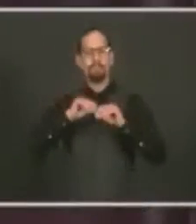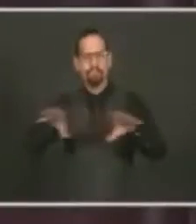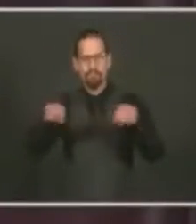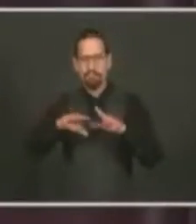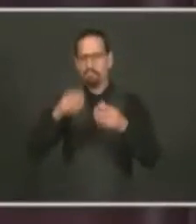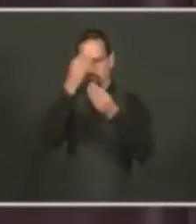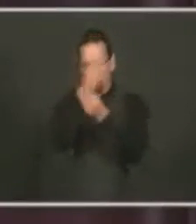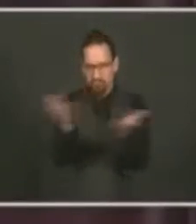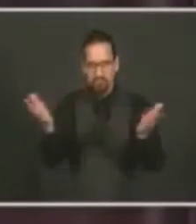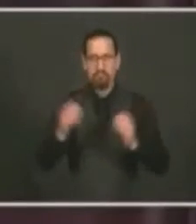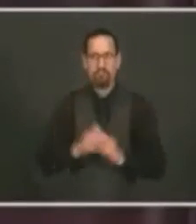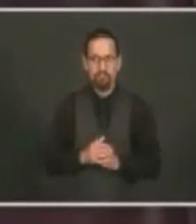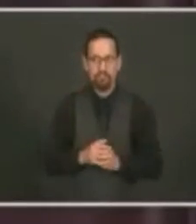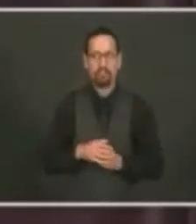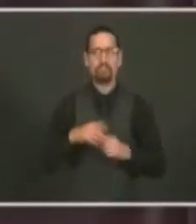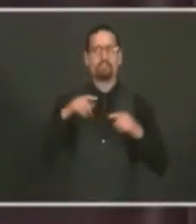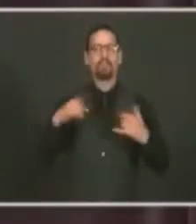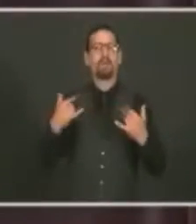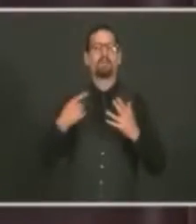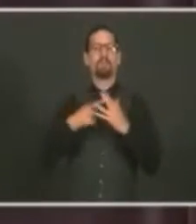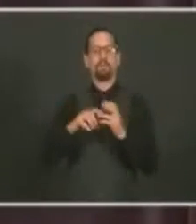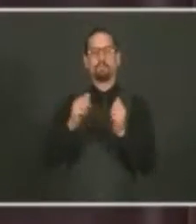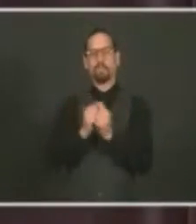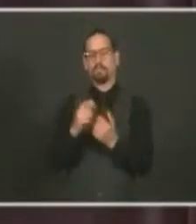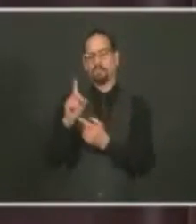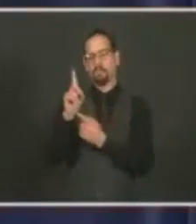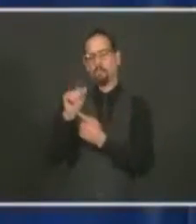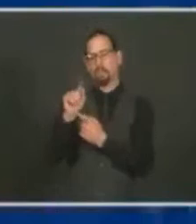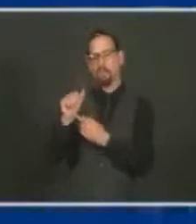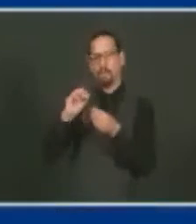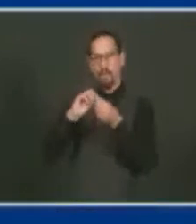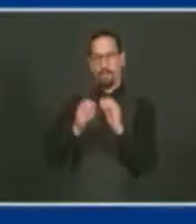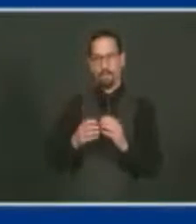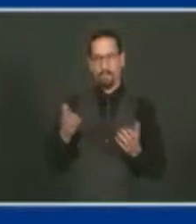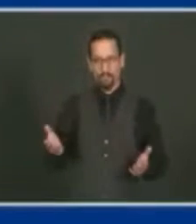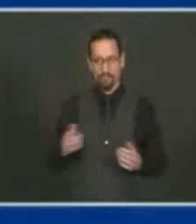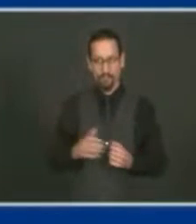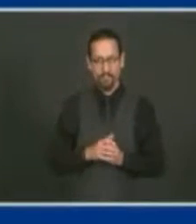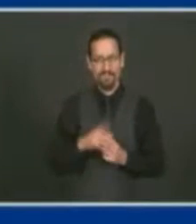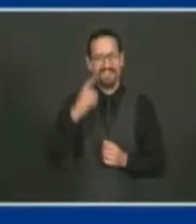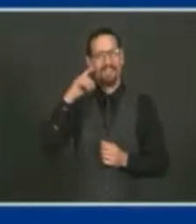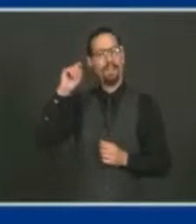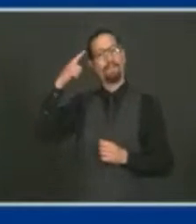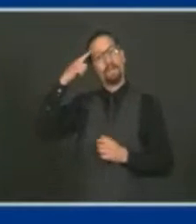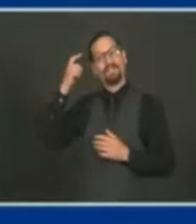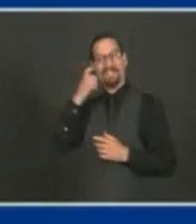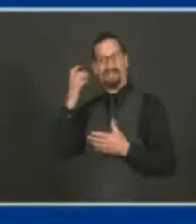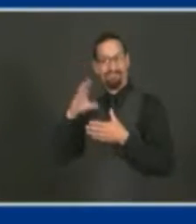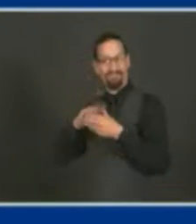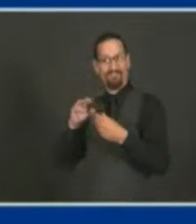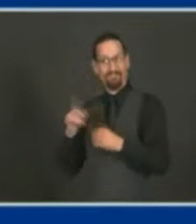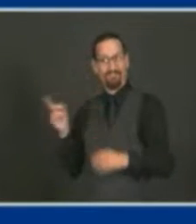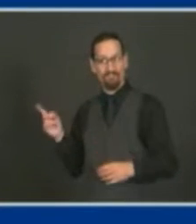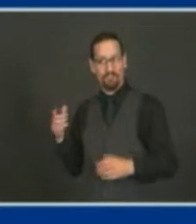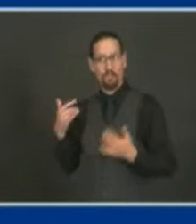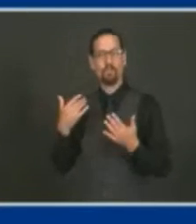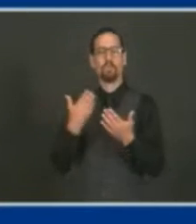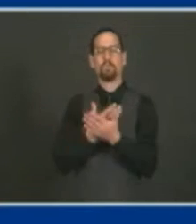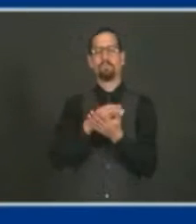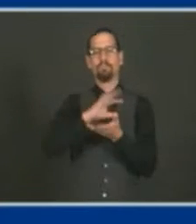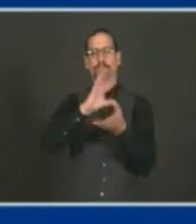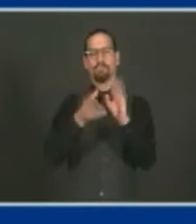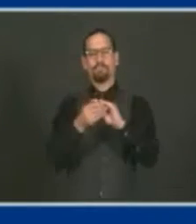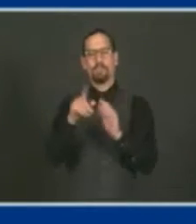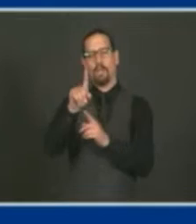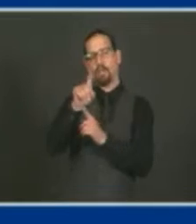with the data, as the Governor said, we have 173 new cases to report.